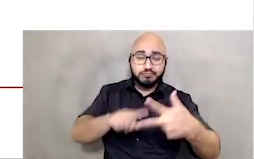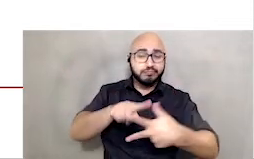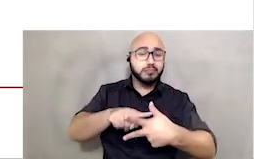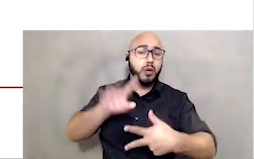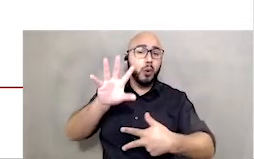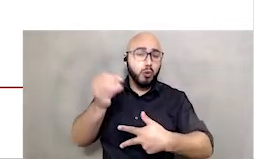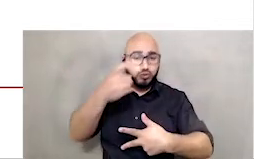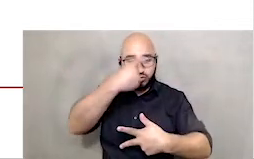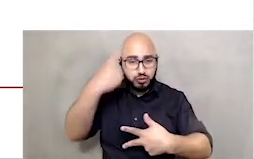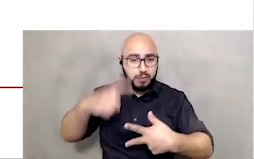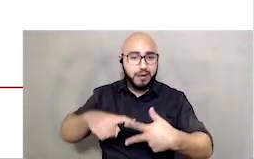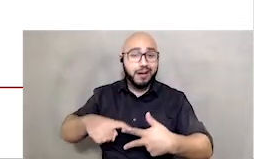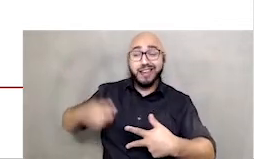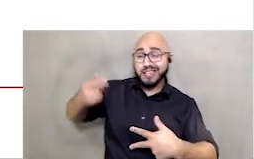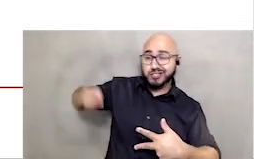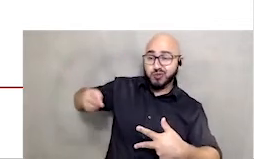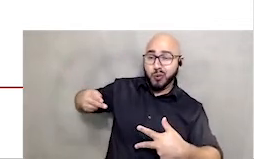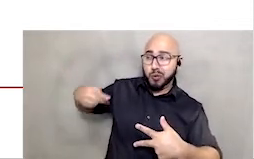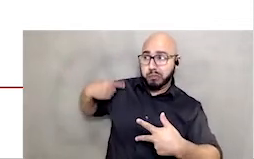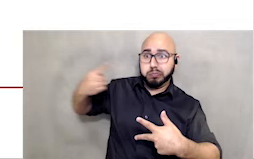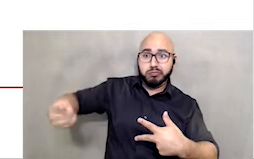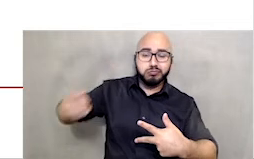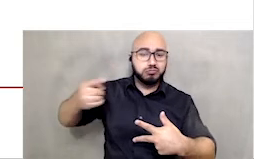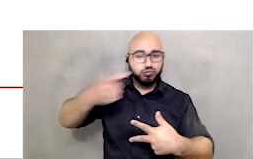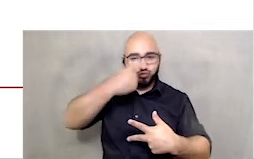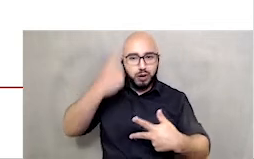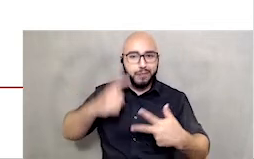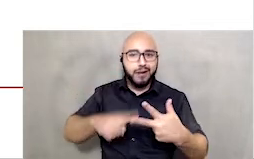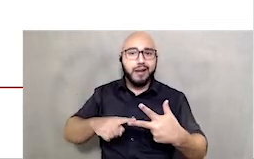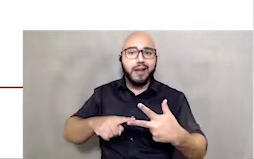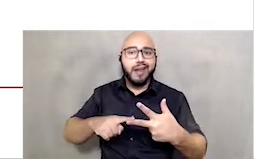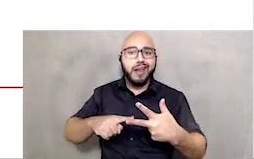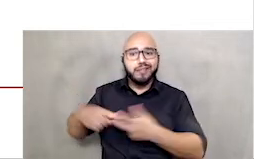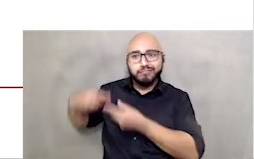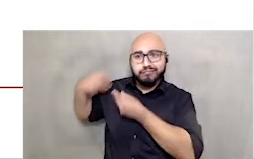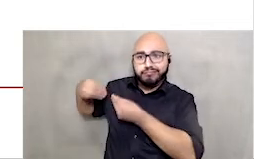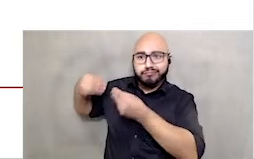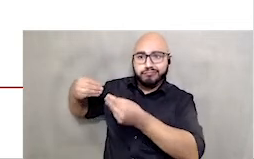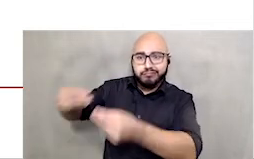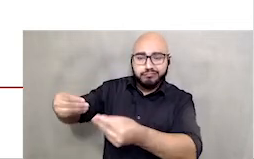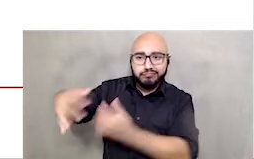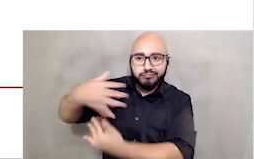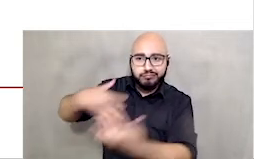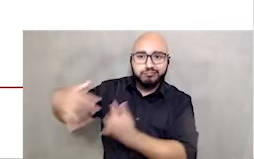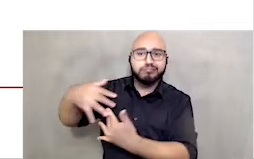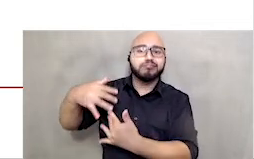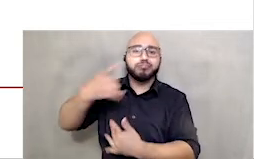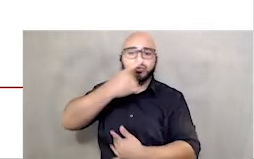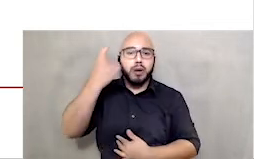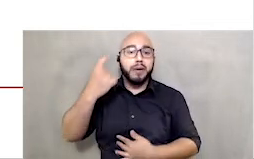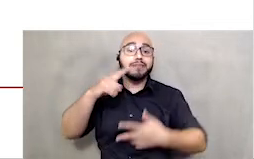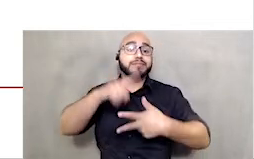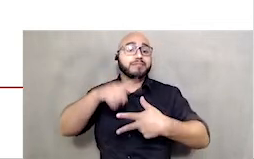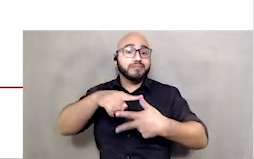and intergenerational trauma. So cultural trauma is an attack on the fabric of society,